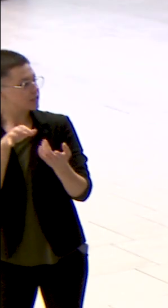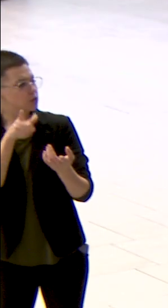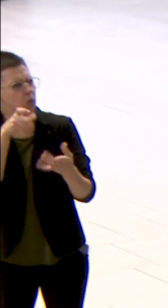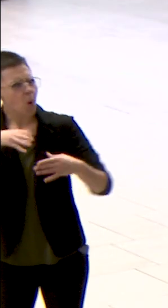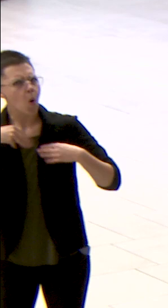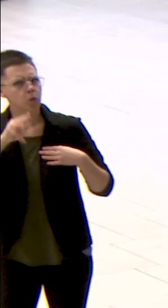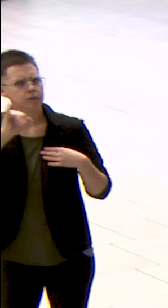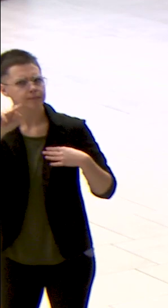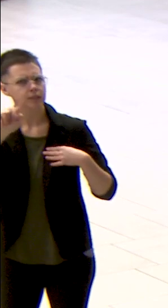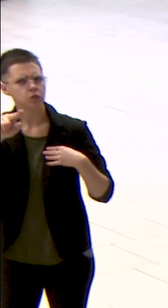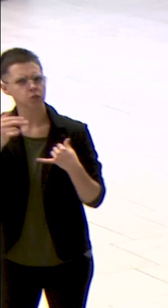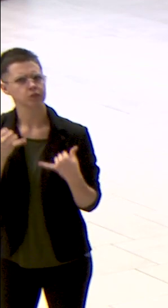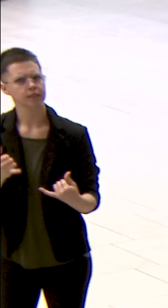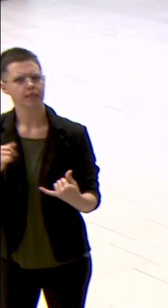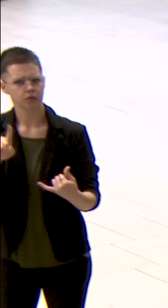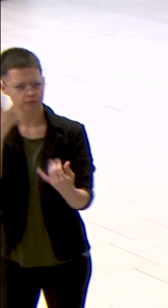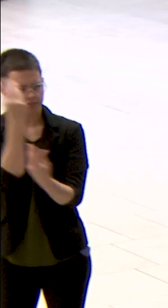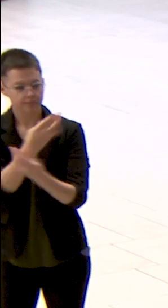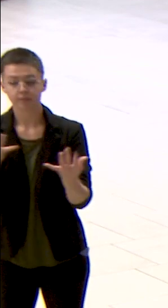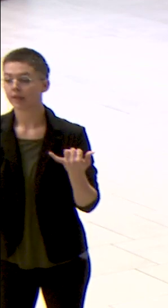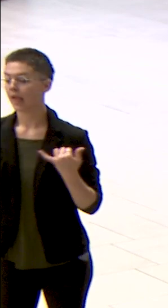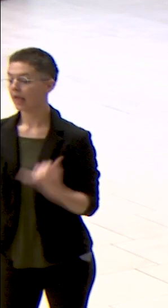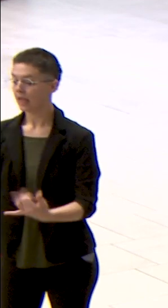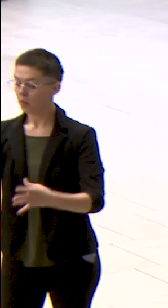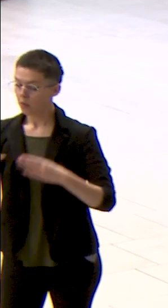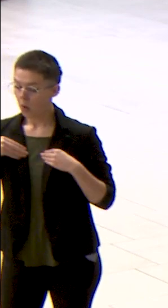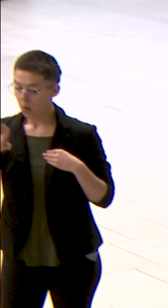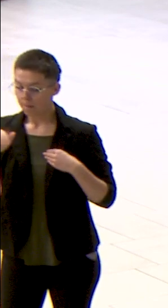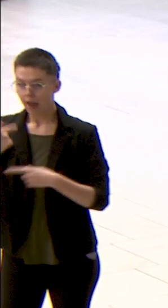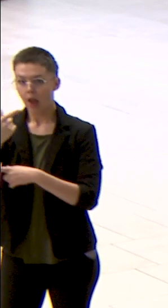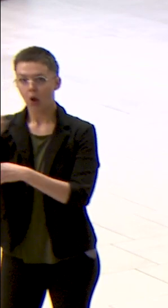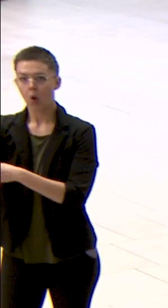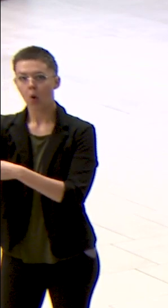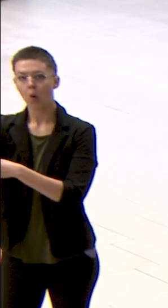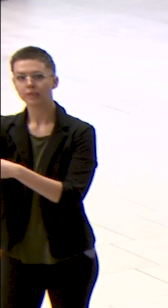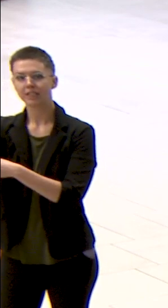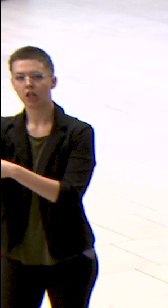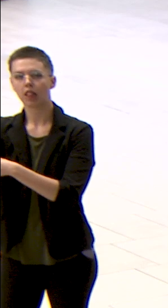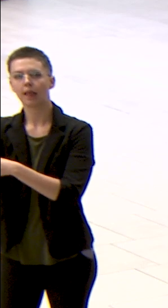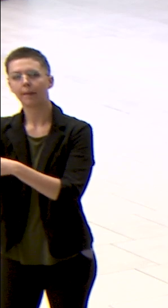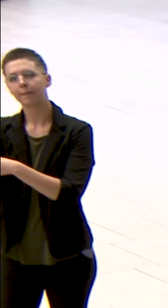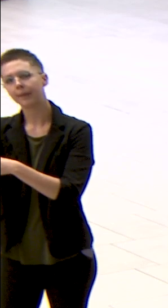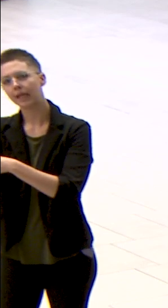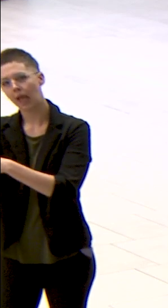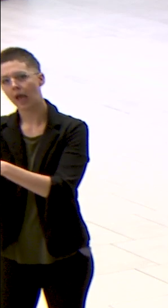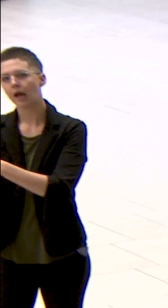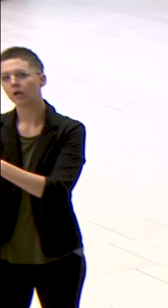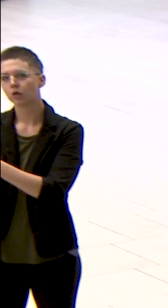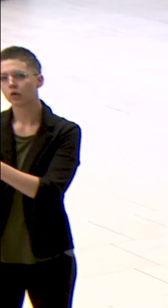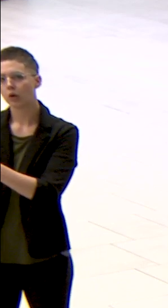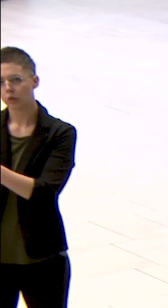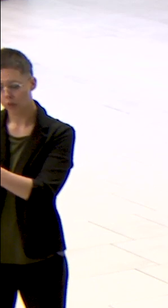MeToo today, just so that So now we are owned by Go Digital Media Group. So they have